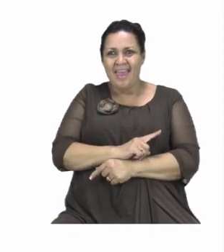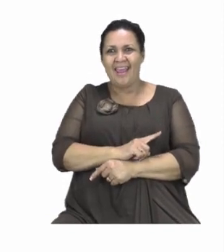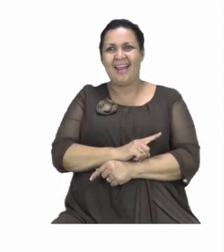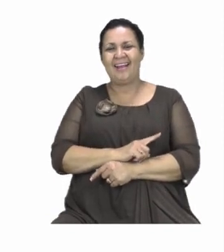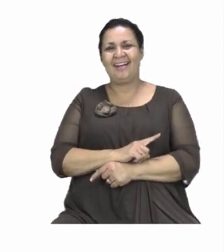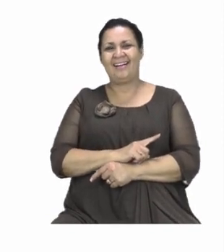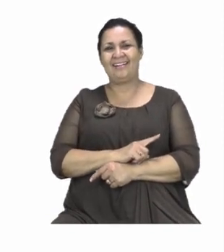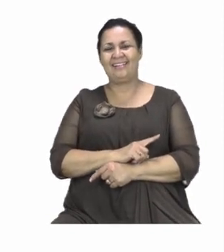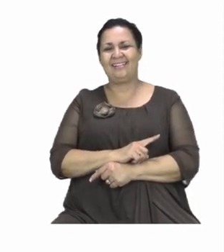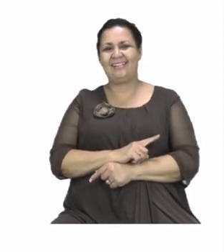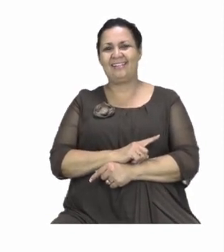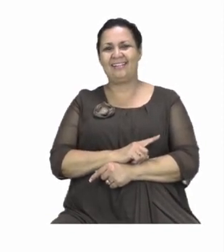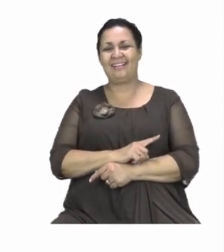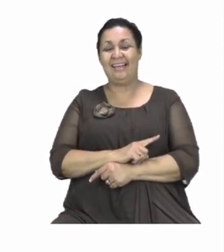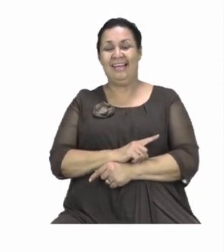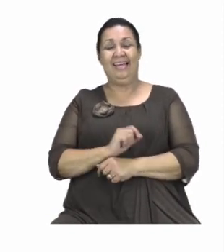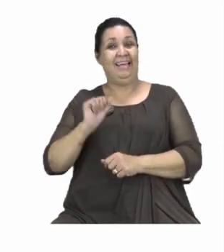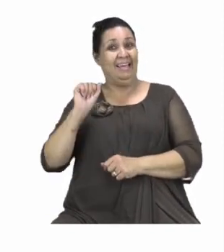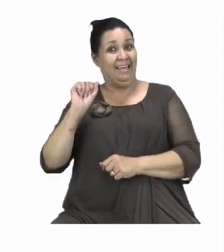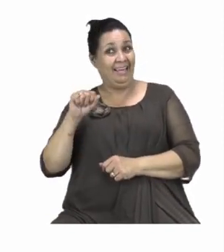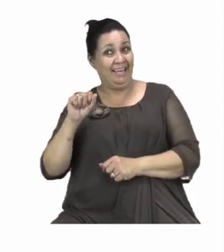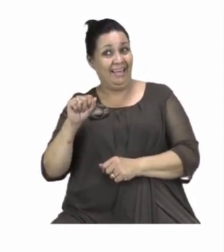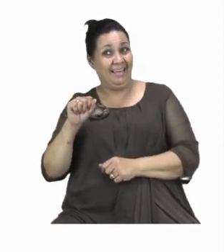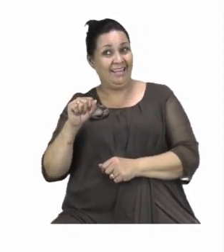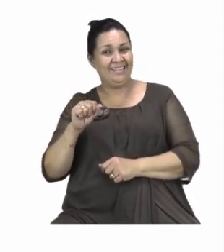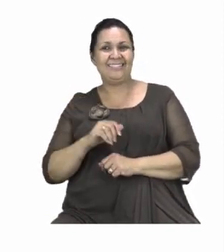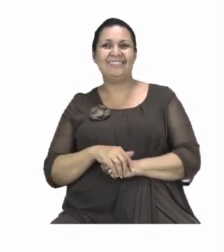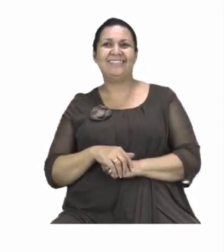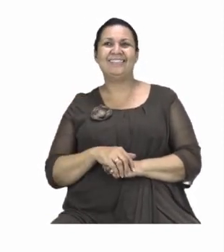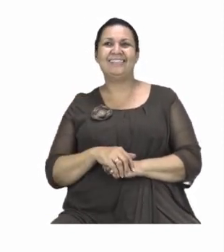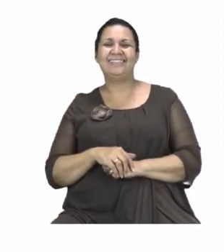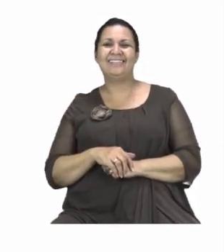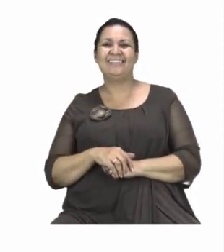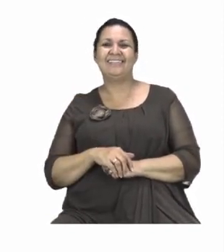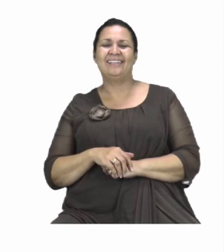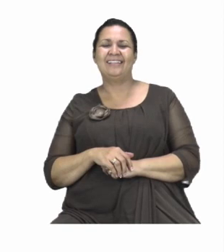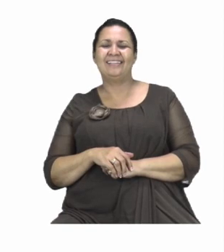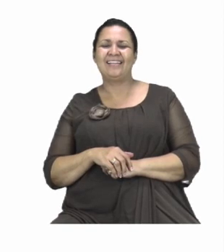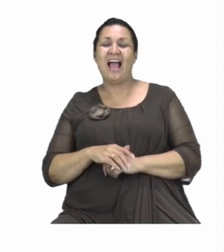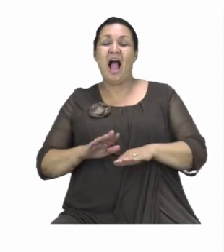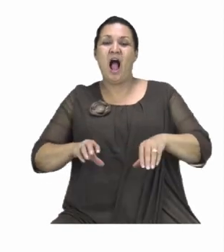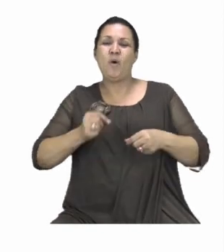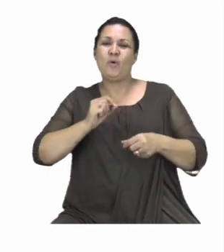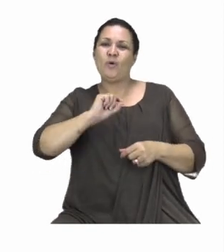Birthday. Yes, this is how you write the word